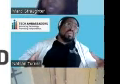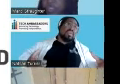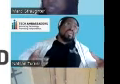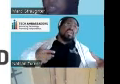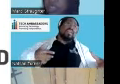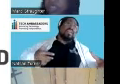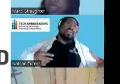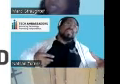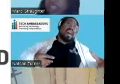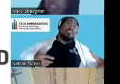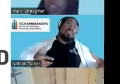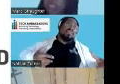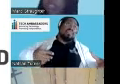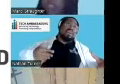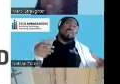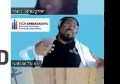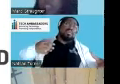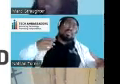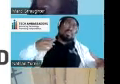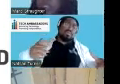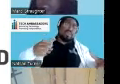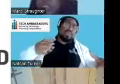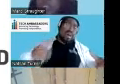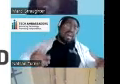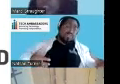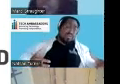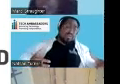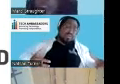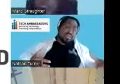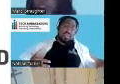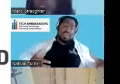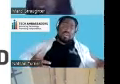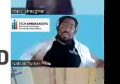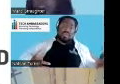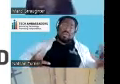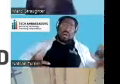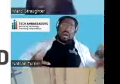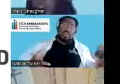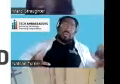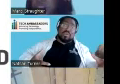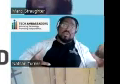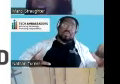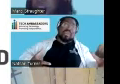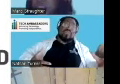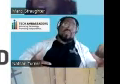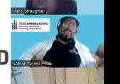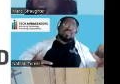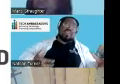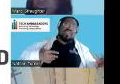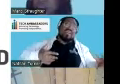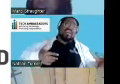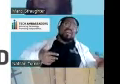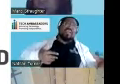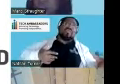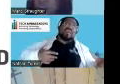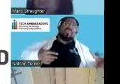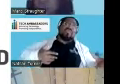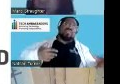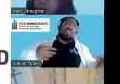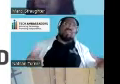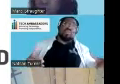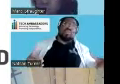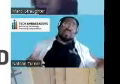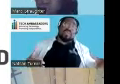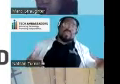do is after you sign in with your username or password, you'll be given a